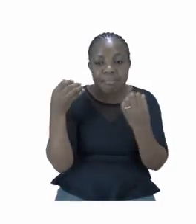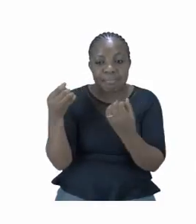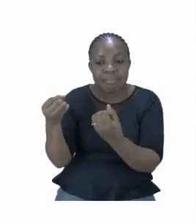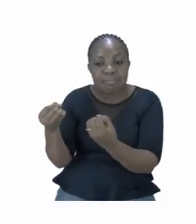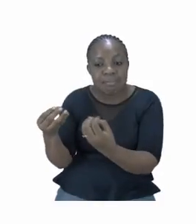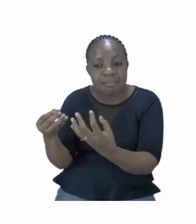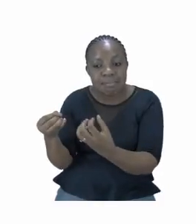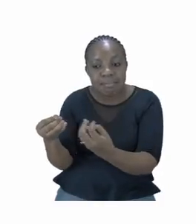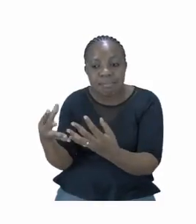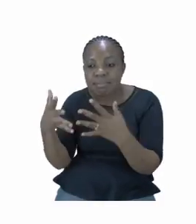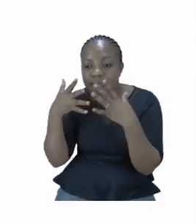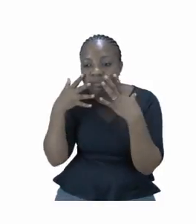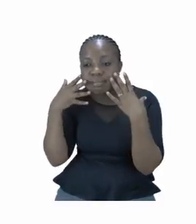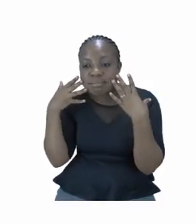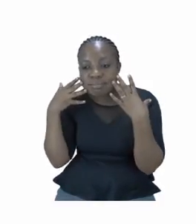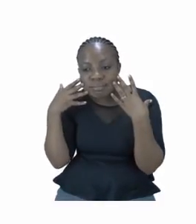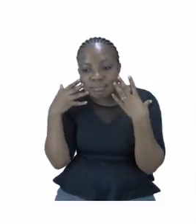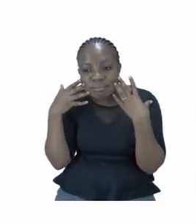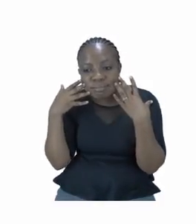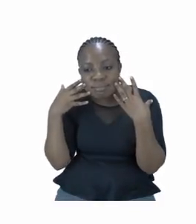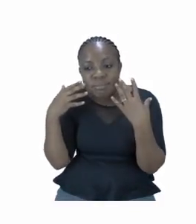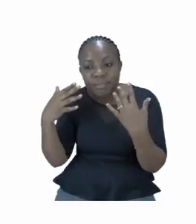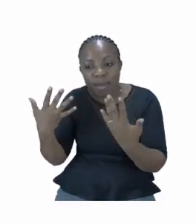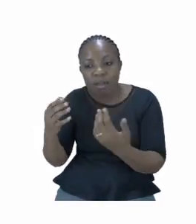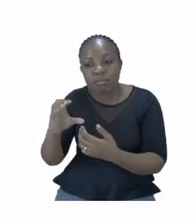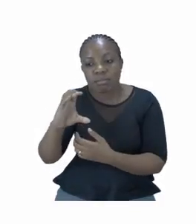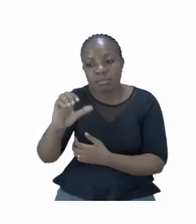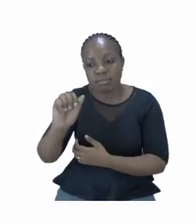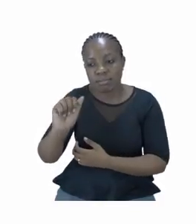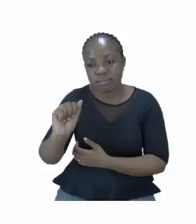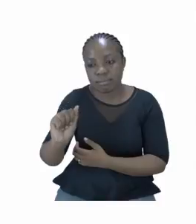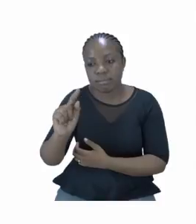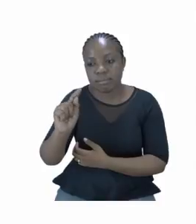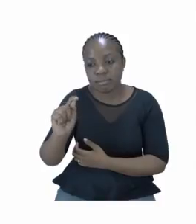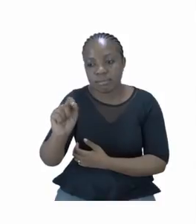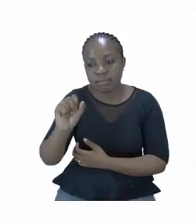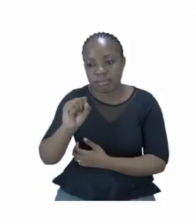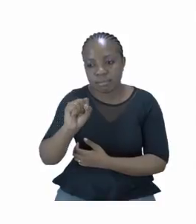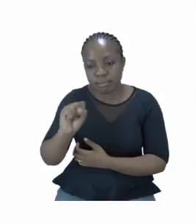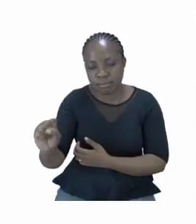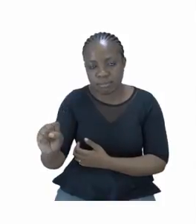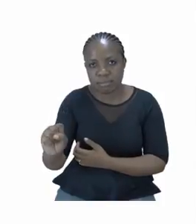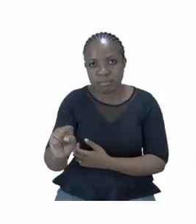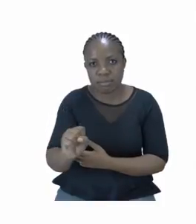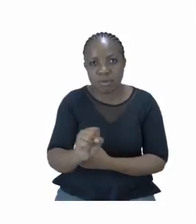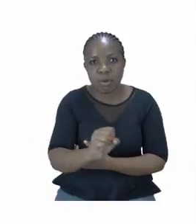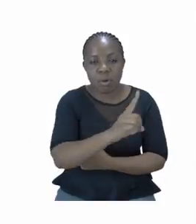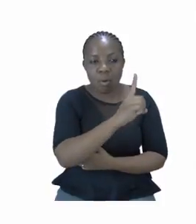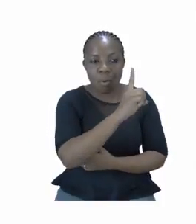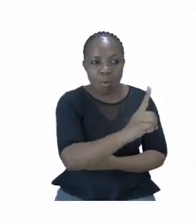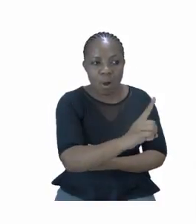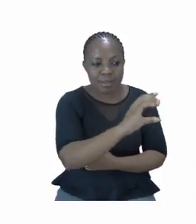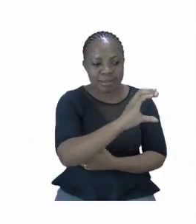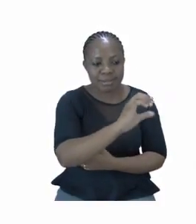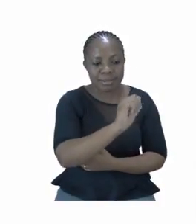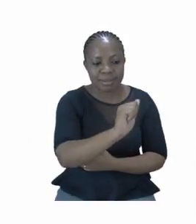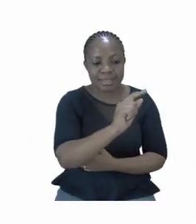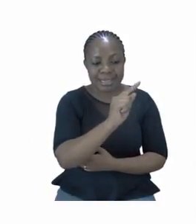many cats. Let's say that again. One cat,